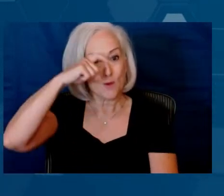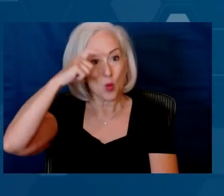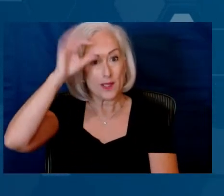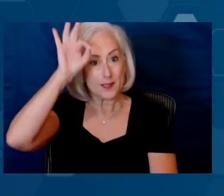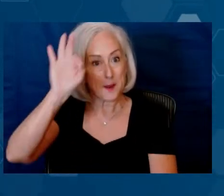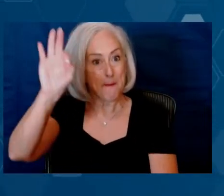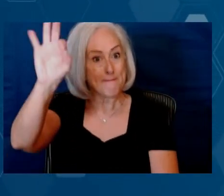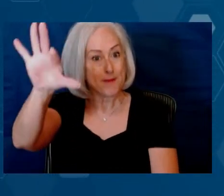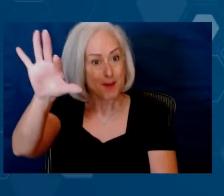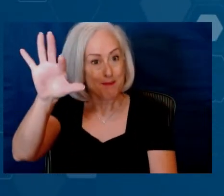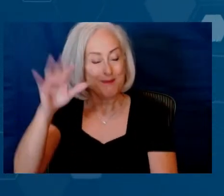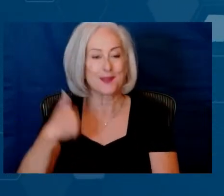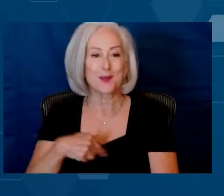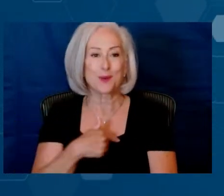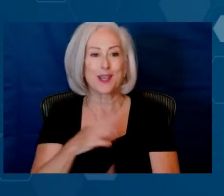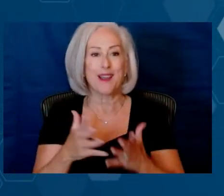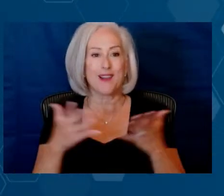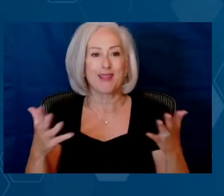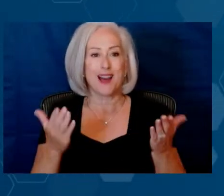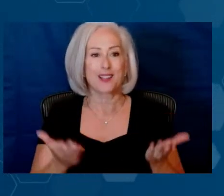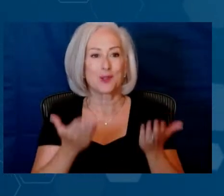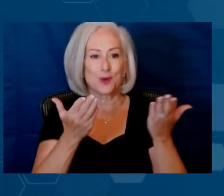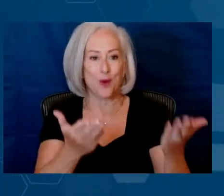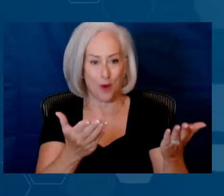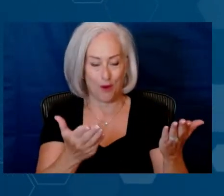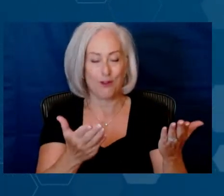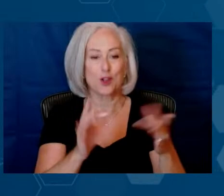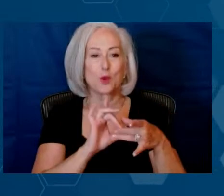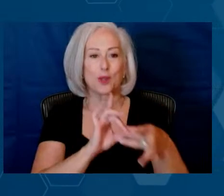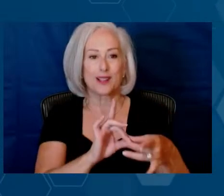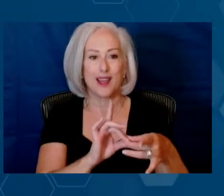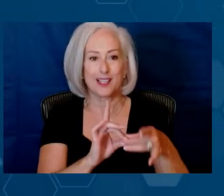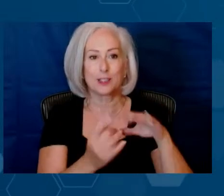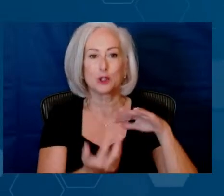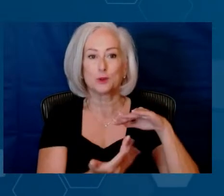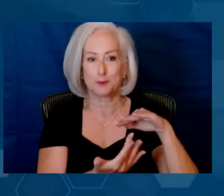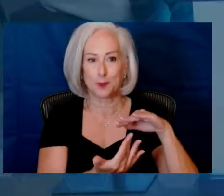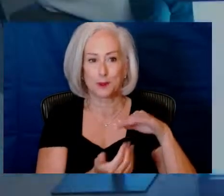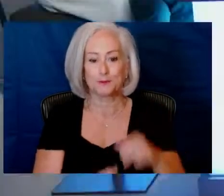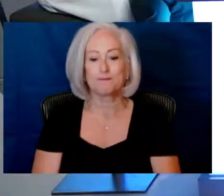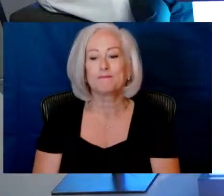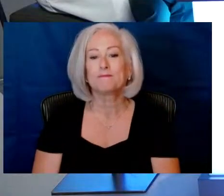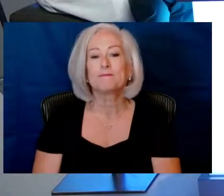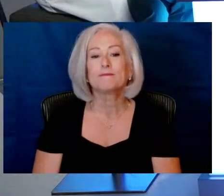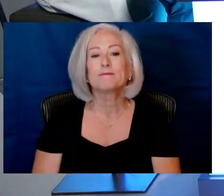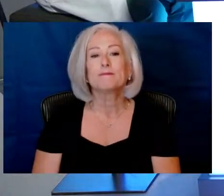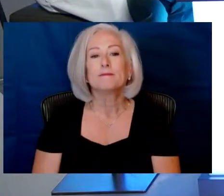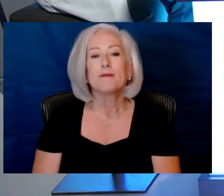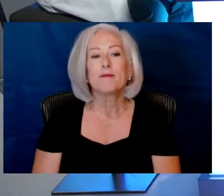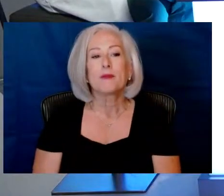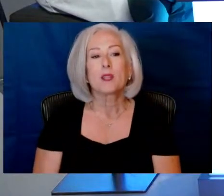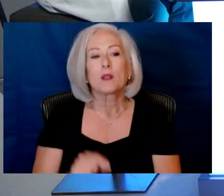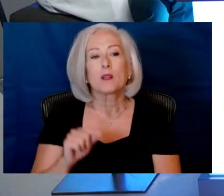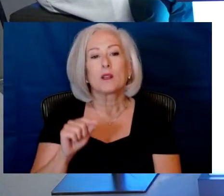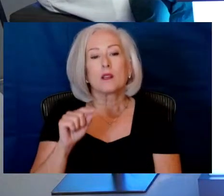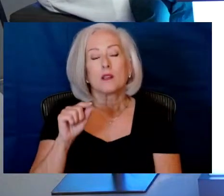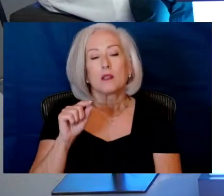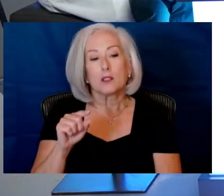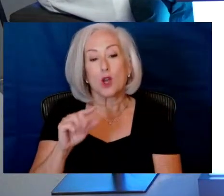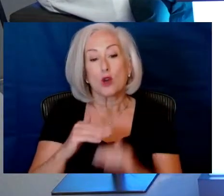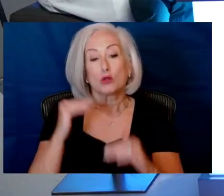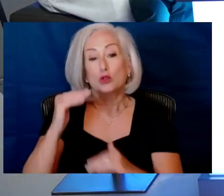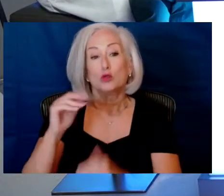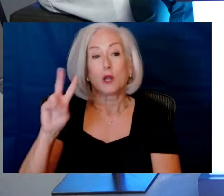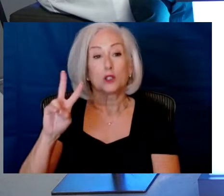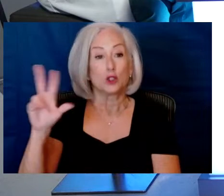to burns. So first of all, Dr. Bhavsar, the etiology of a sunburn is too much exposure to ultraviolet radiation from the sun